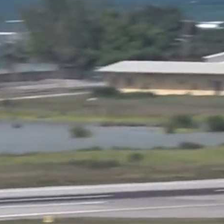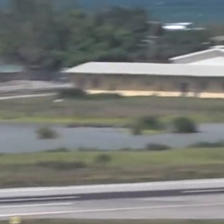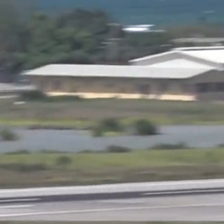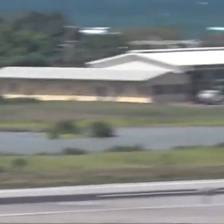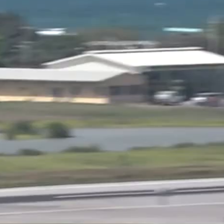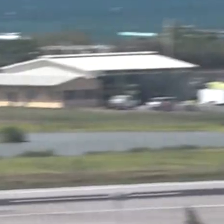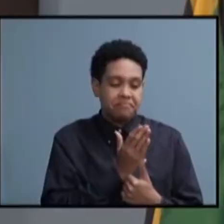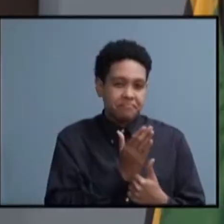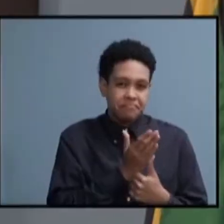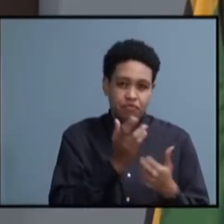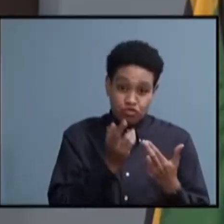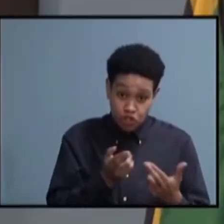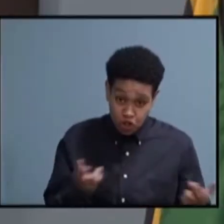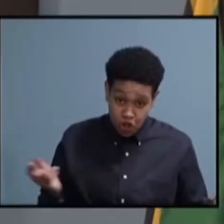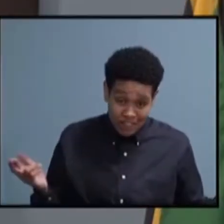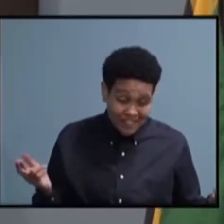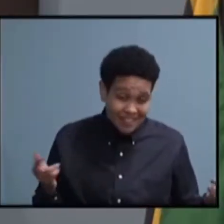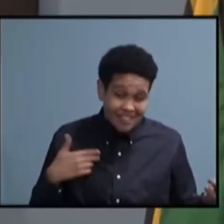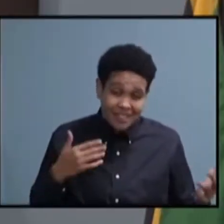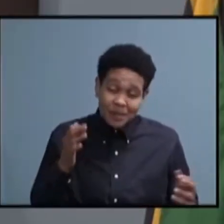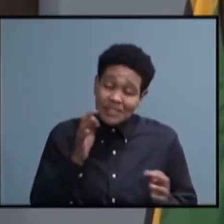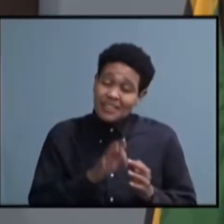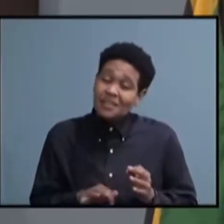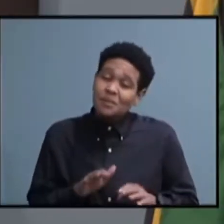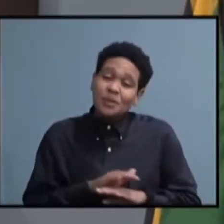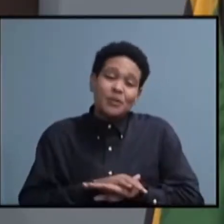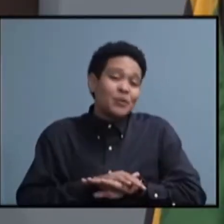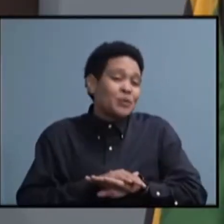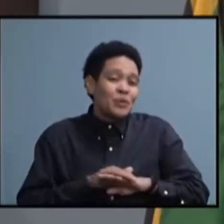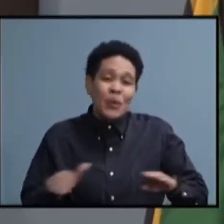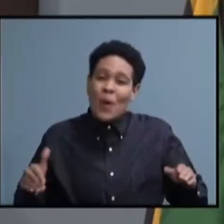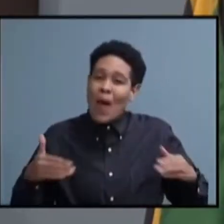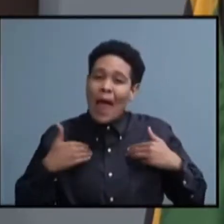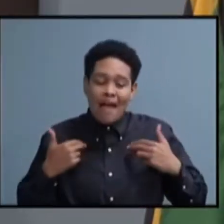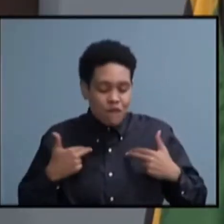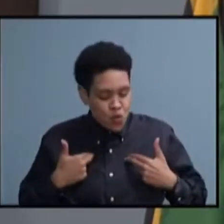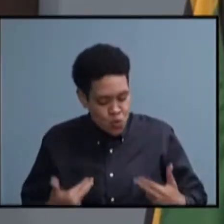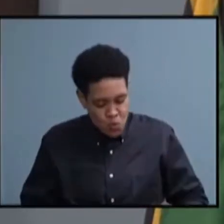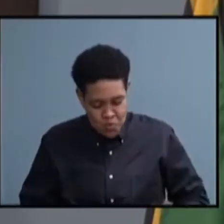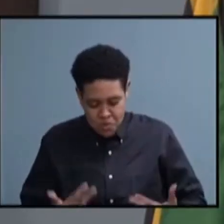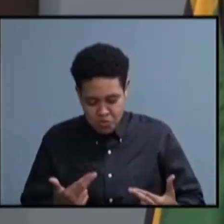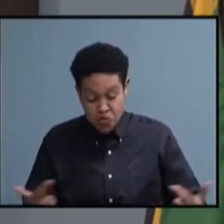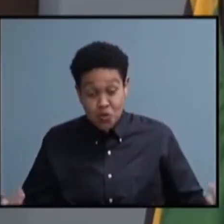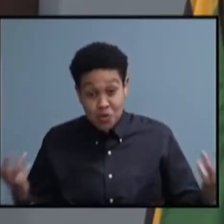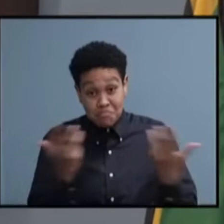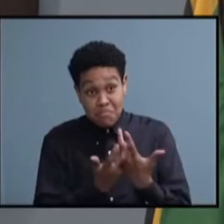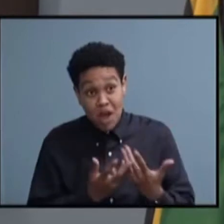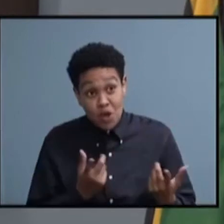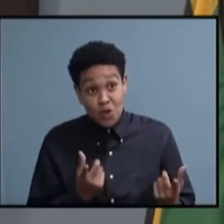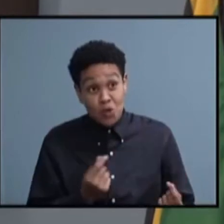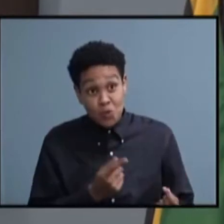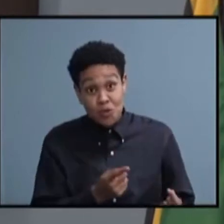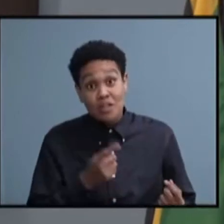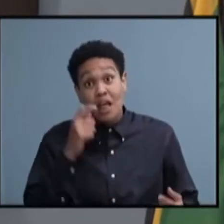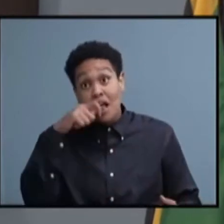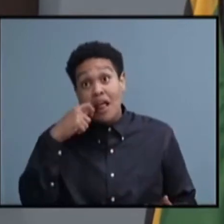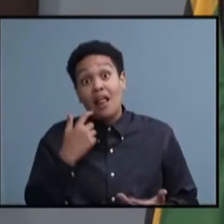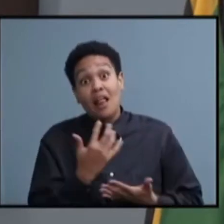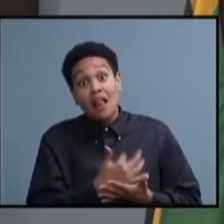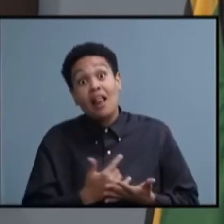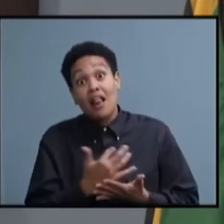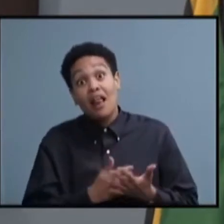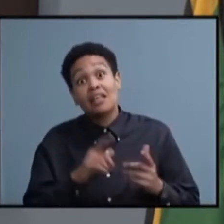to be tested. We simply do not have the human resources to conduct that kind of